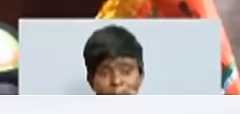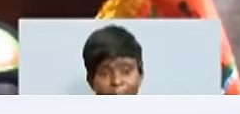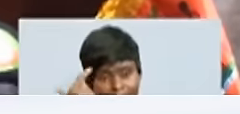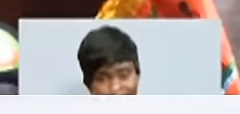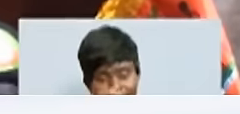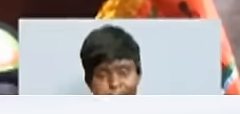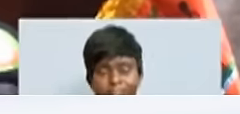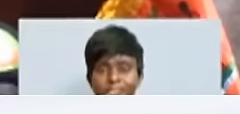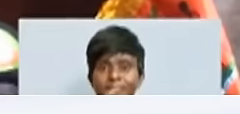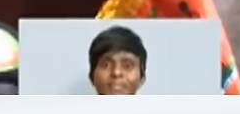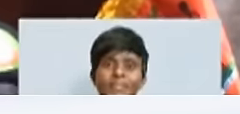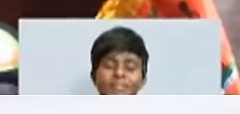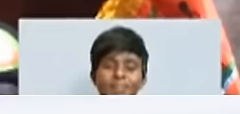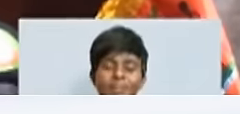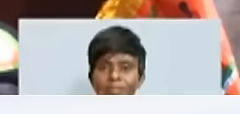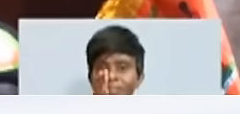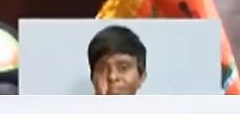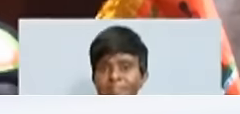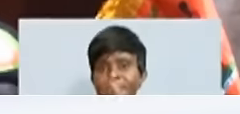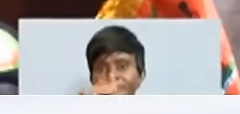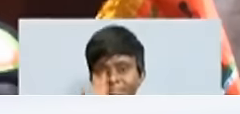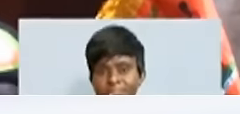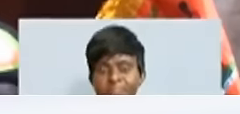what we're saying here.